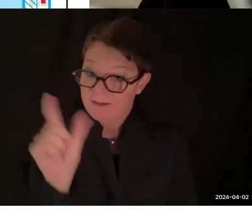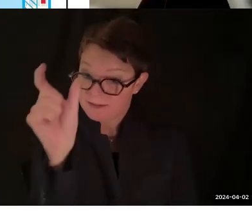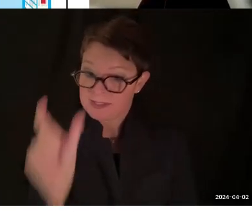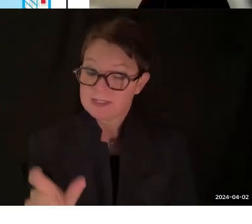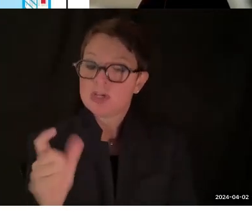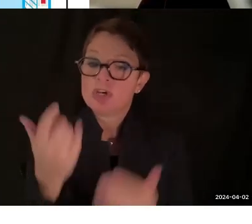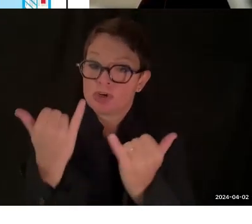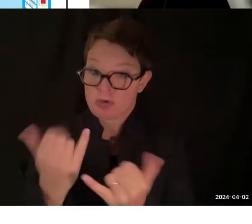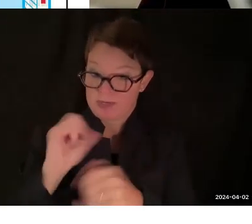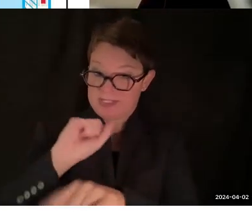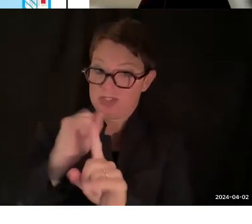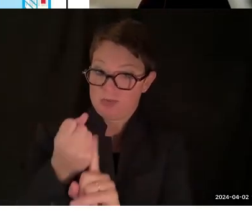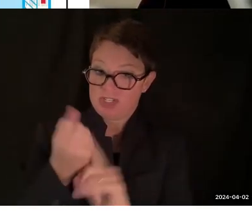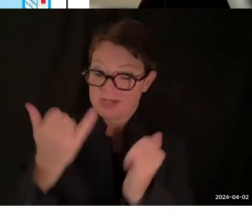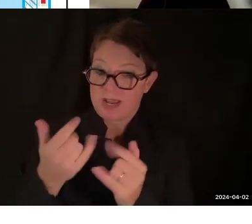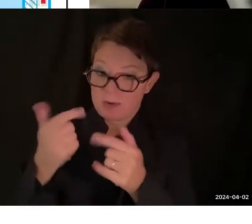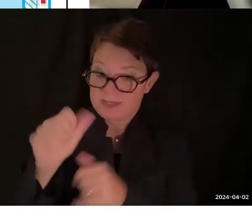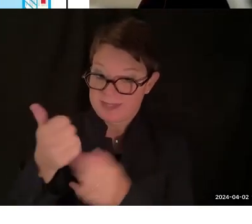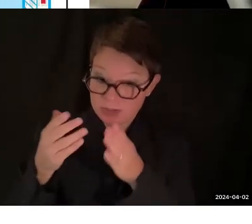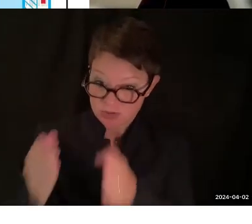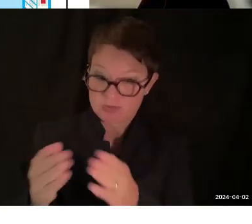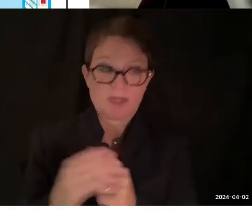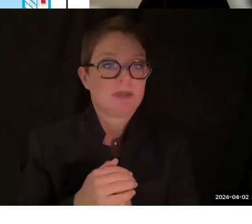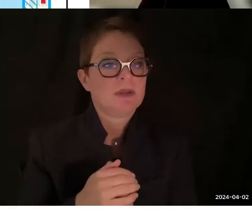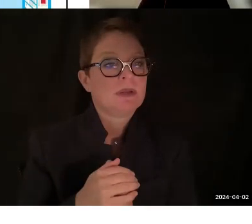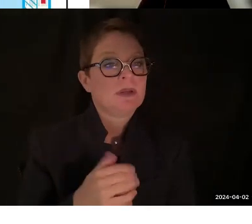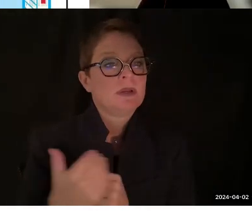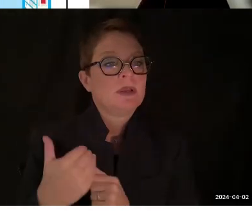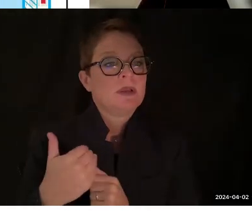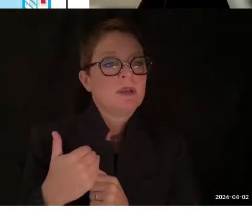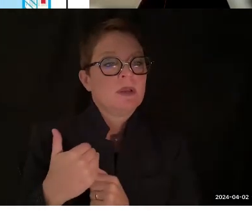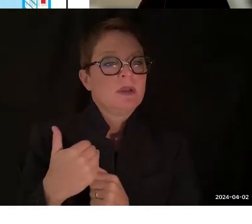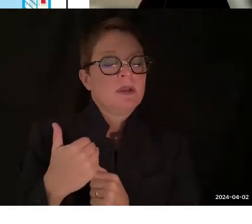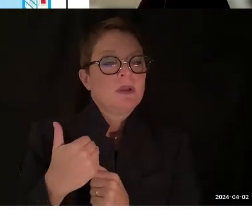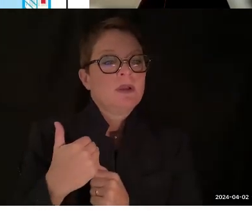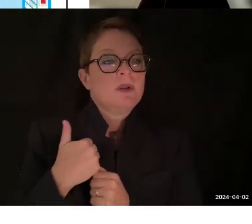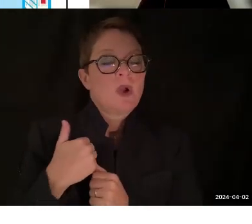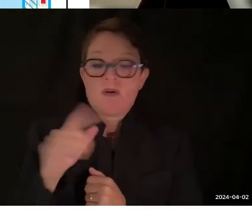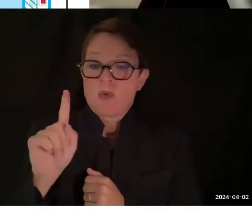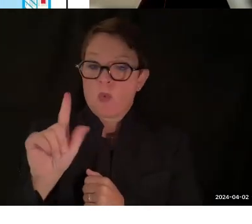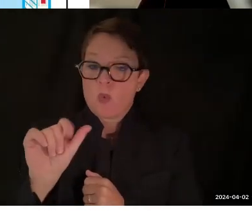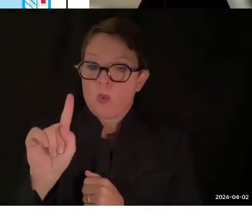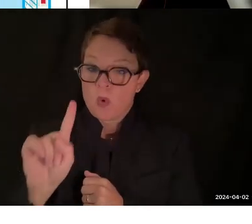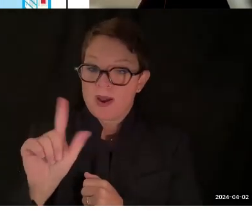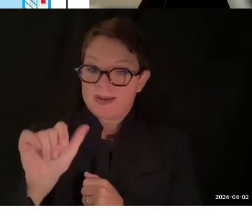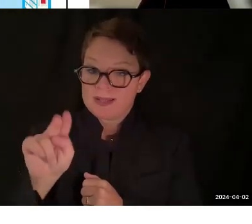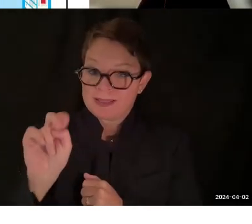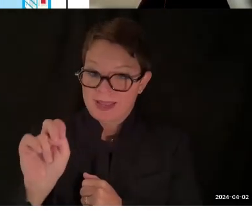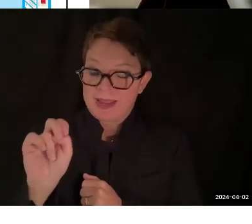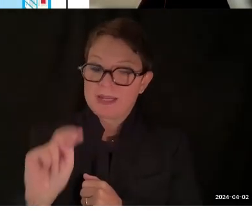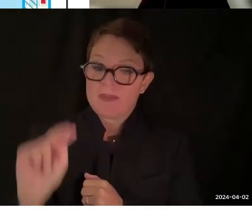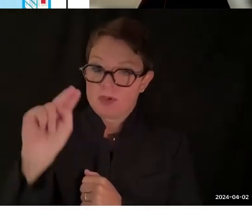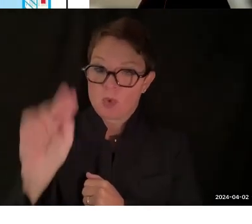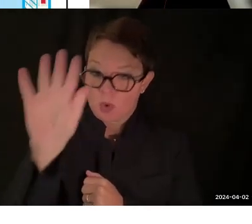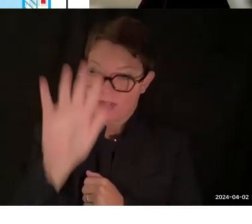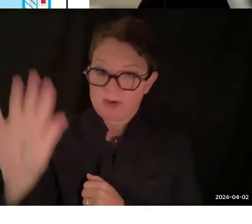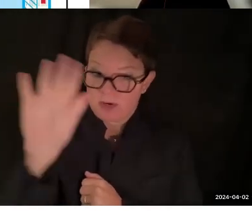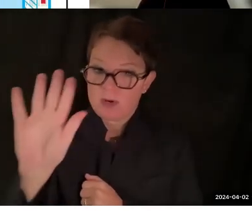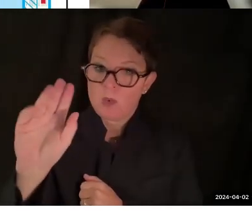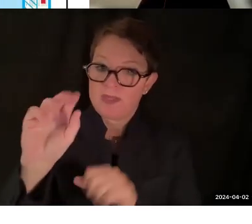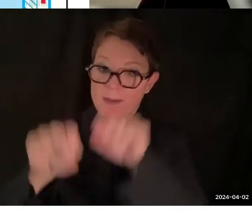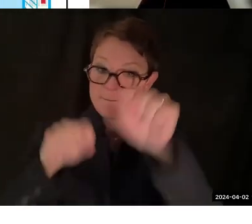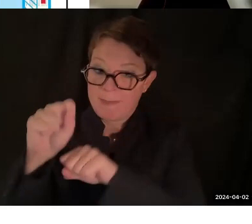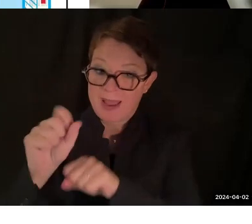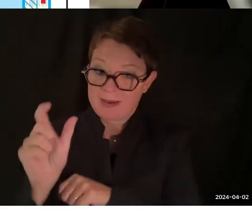existing condition for 10th Street. You have essentially 1 lane of traffic at the northern part with a bike